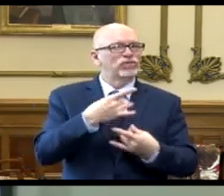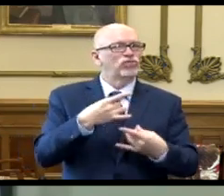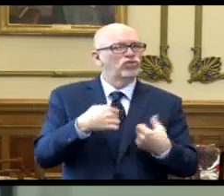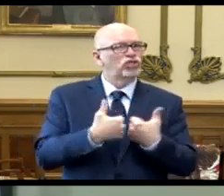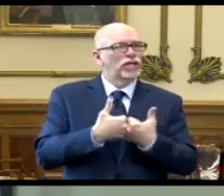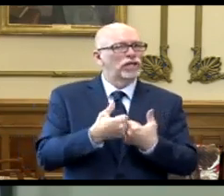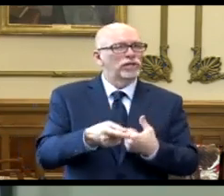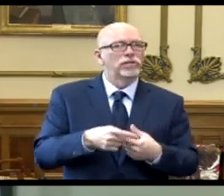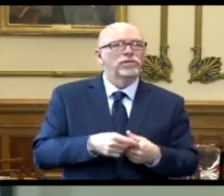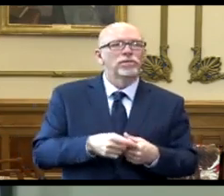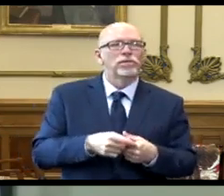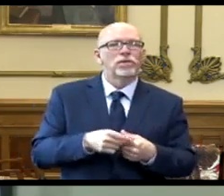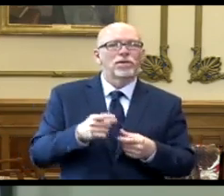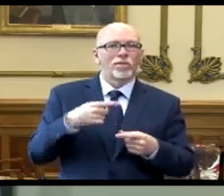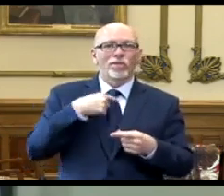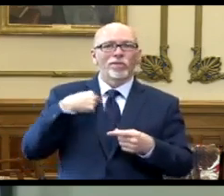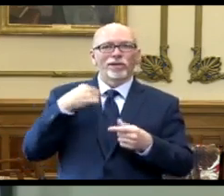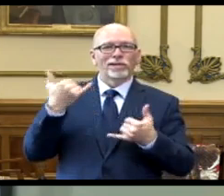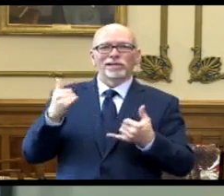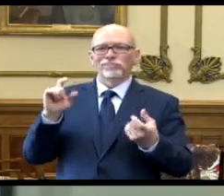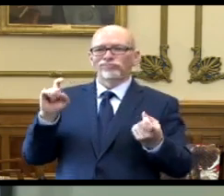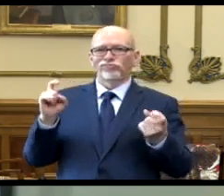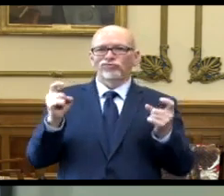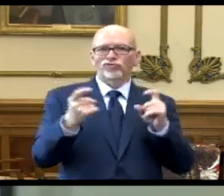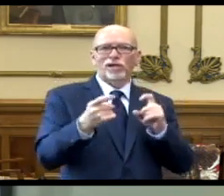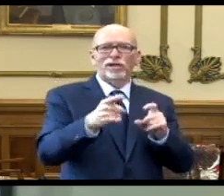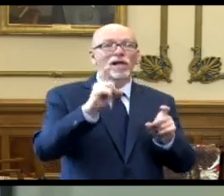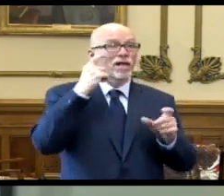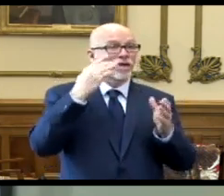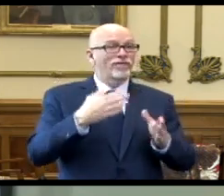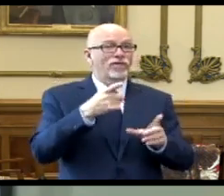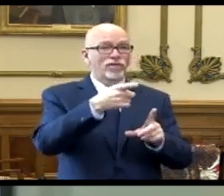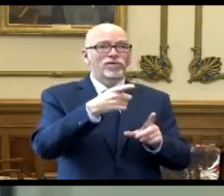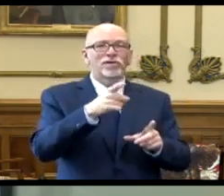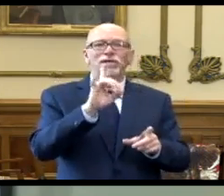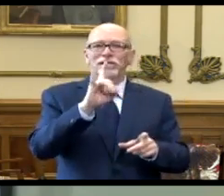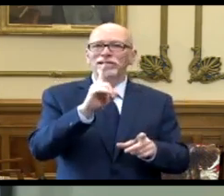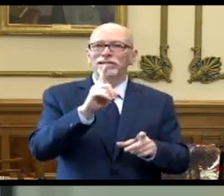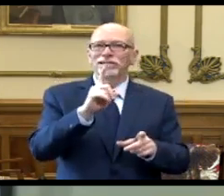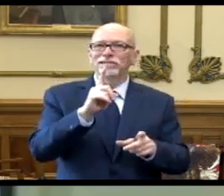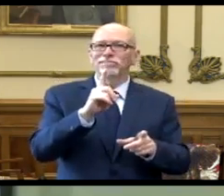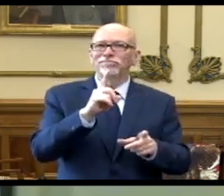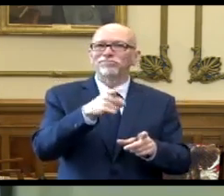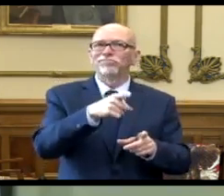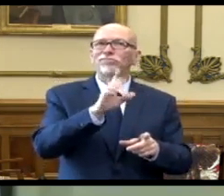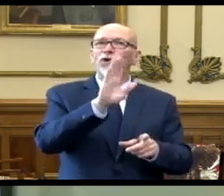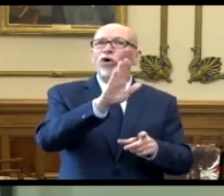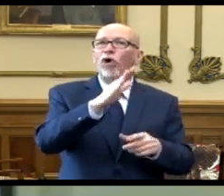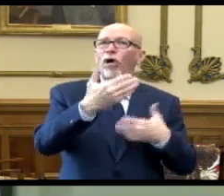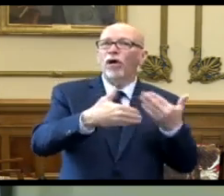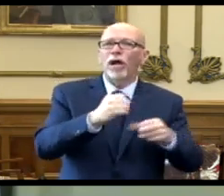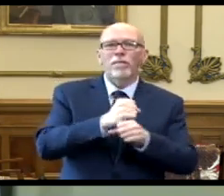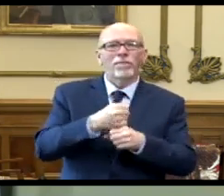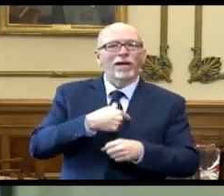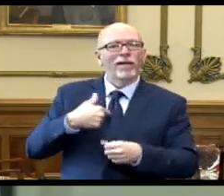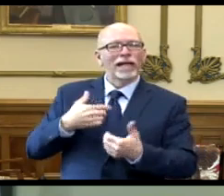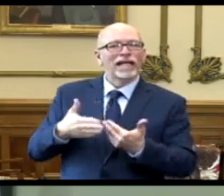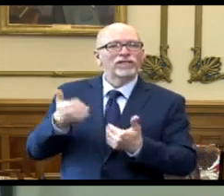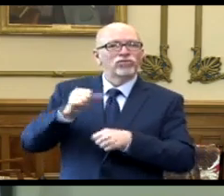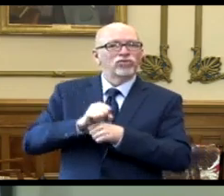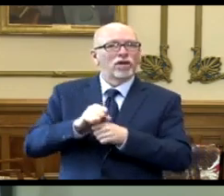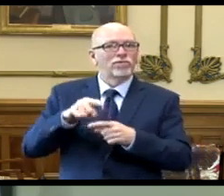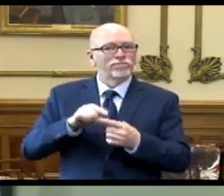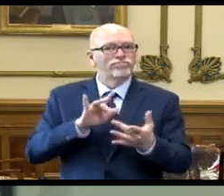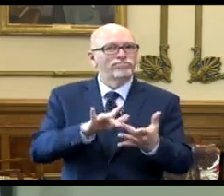as we make this transition, the governor actually has made it somewhat easier to do contact tracing with the stay-at-home